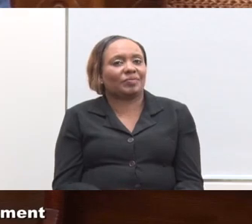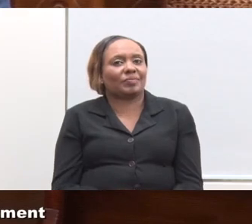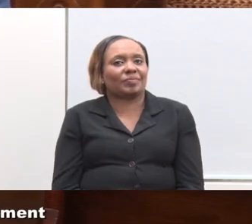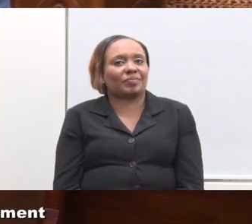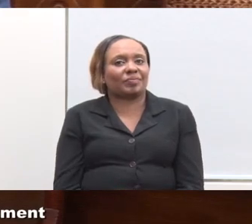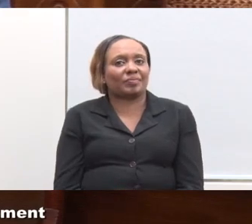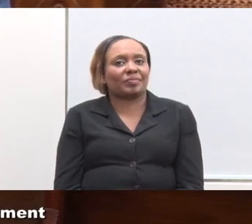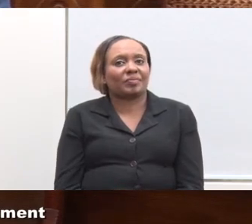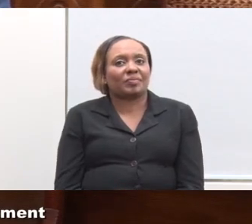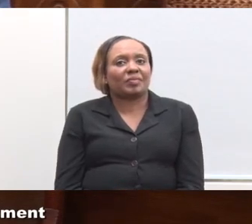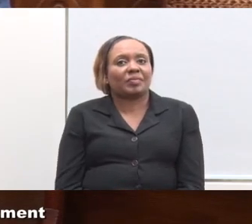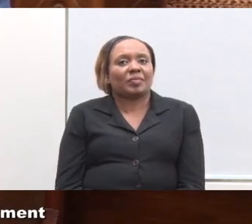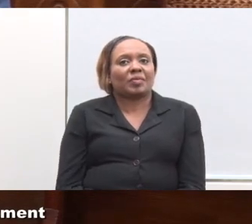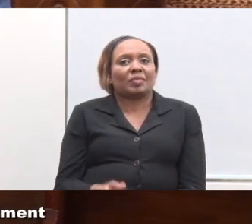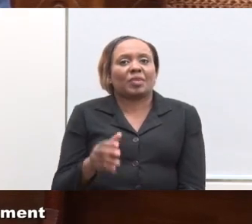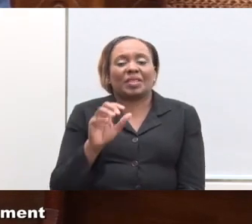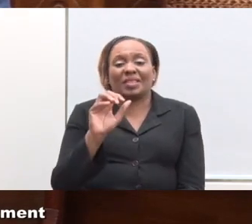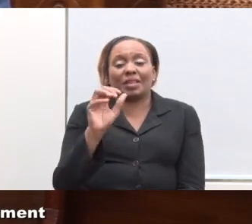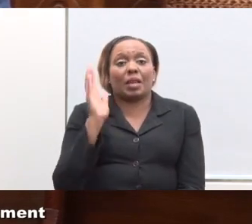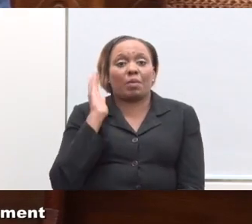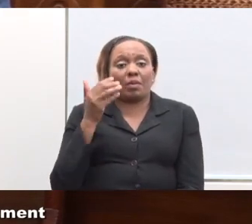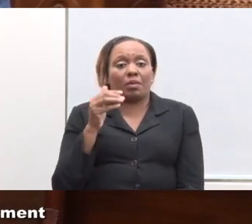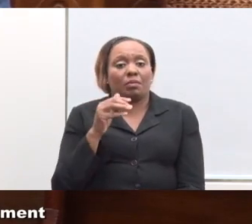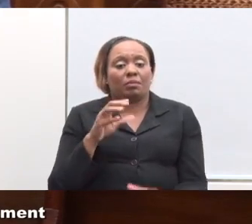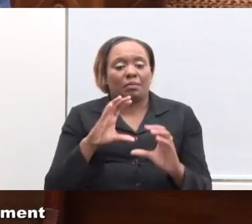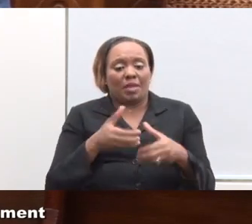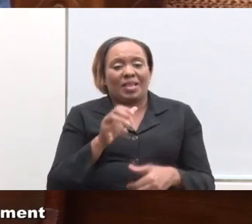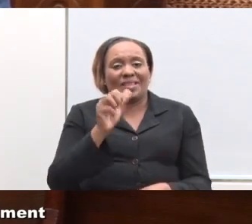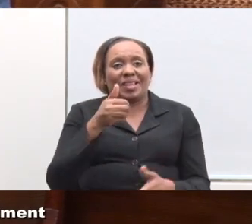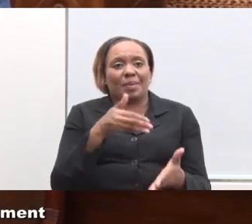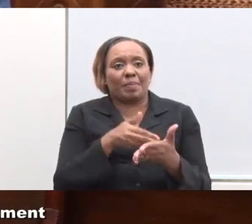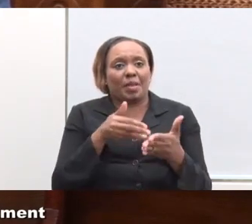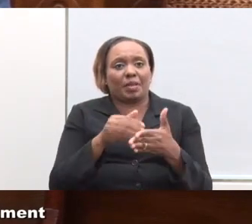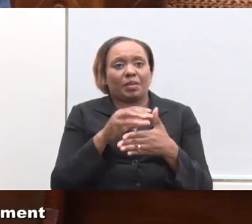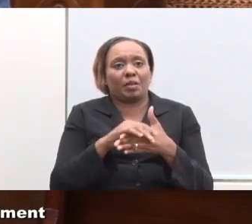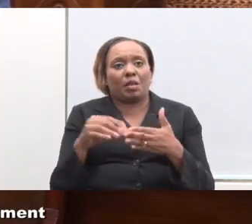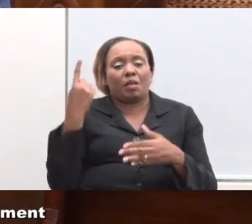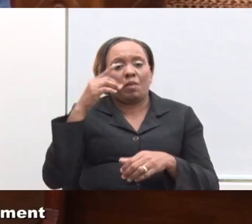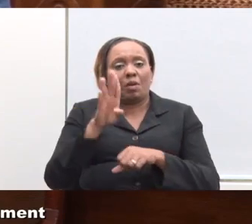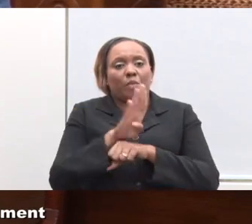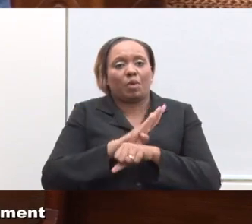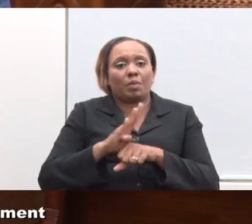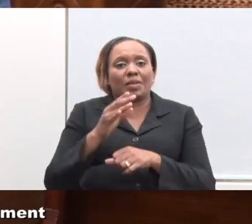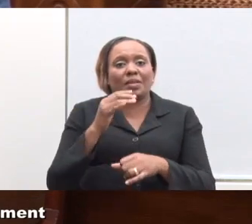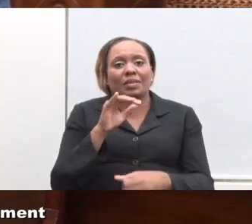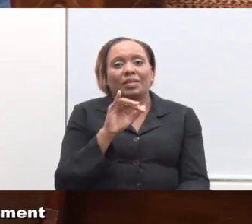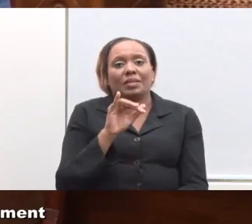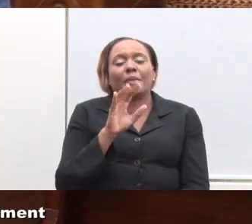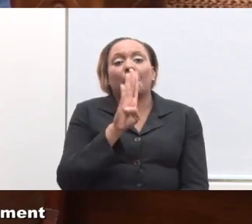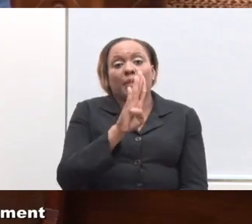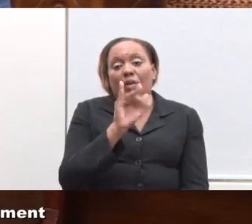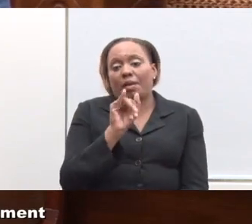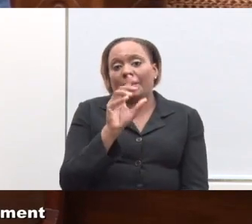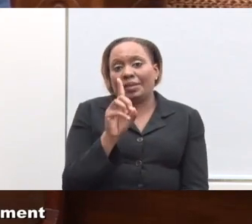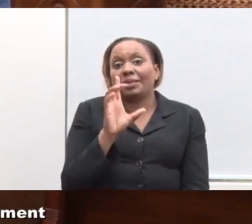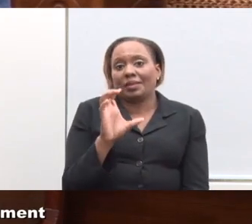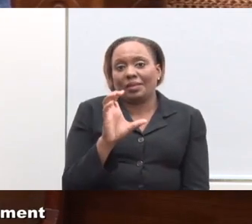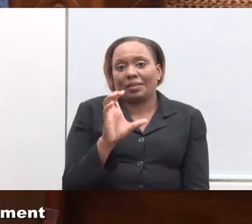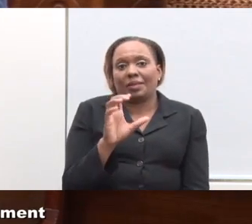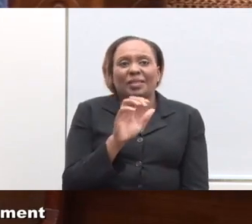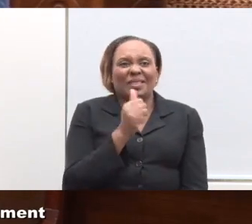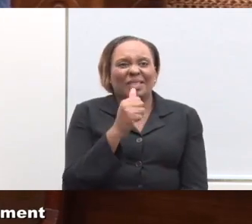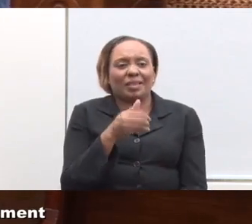will allocate the sum of $10 million to the Barbados Industrial Development, BIDC, in order for